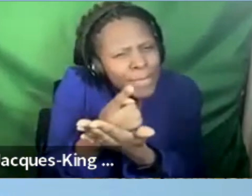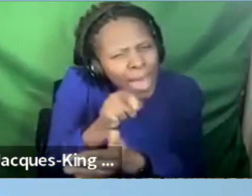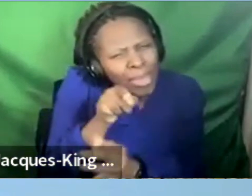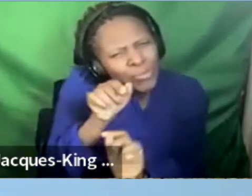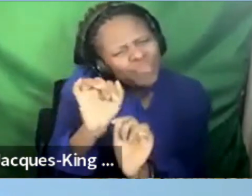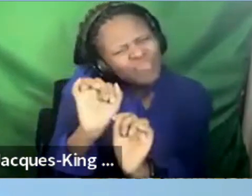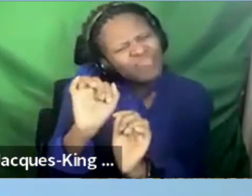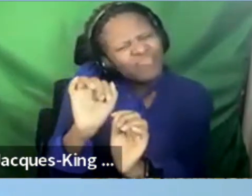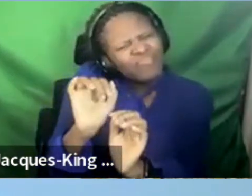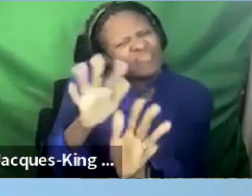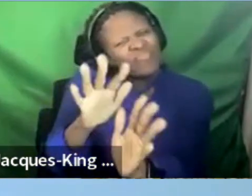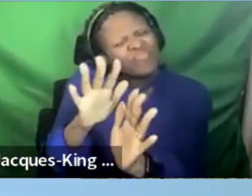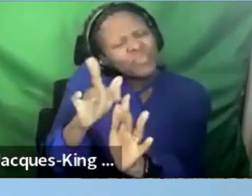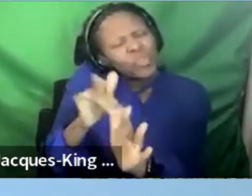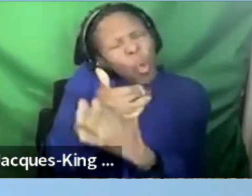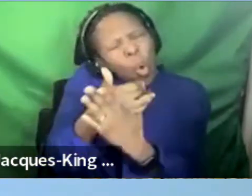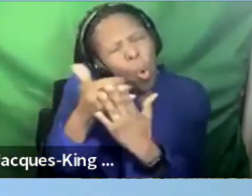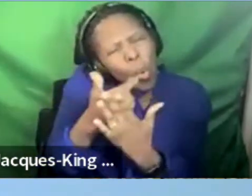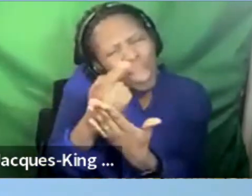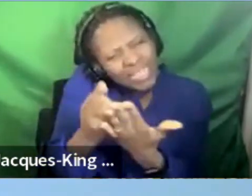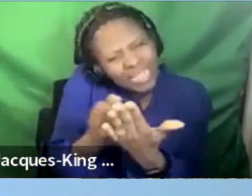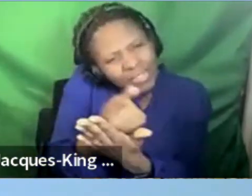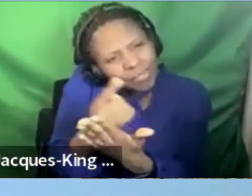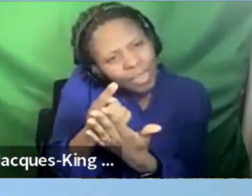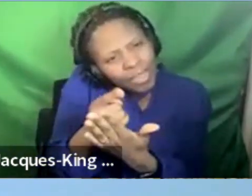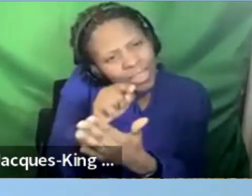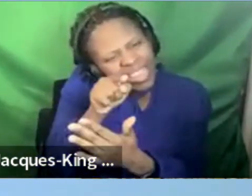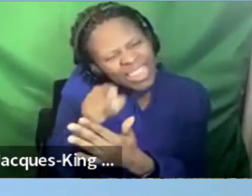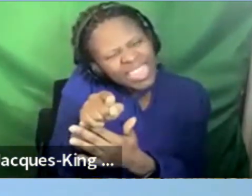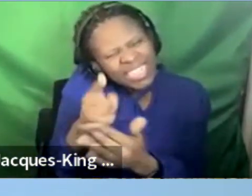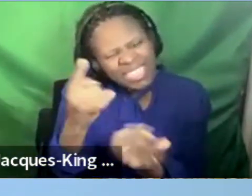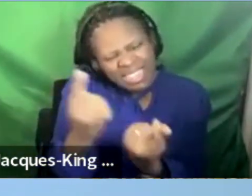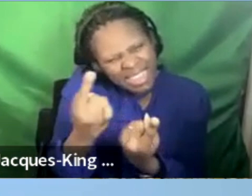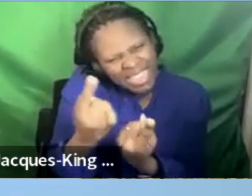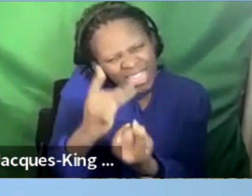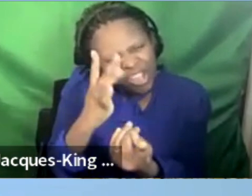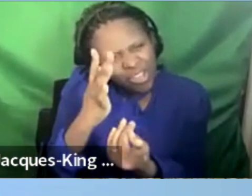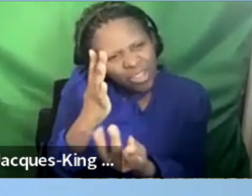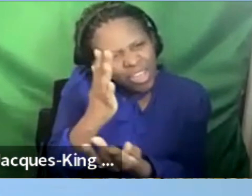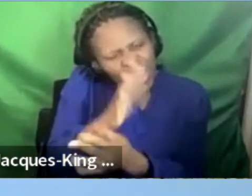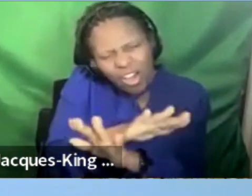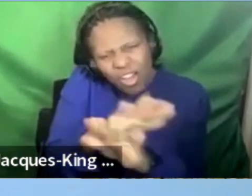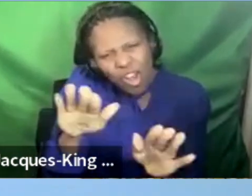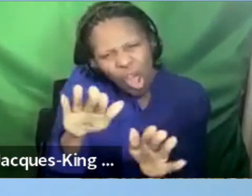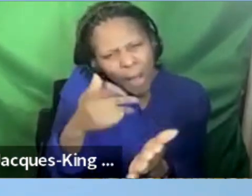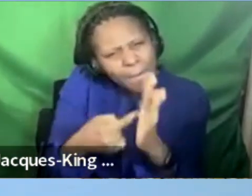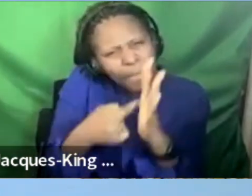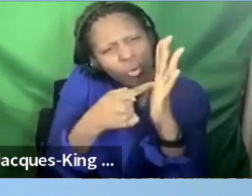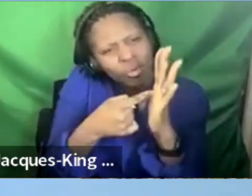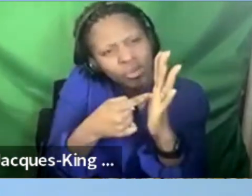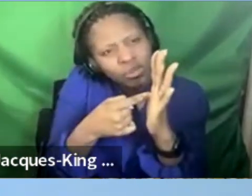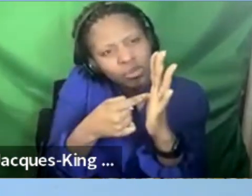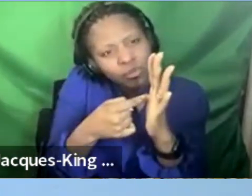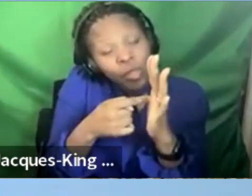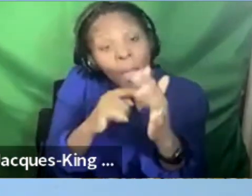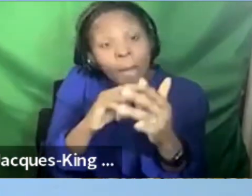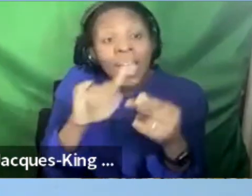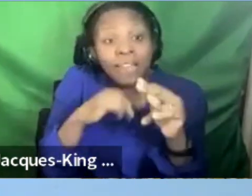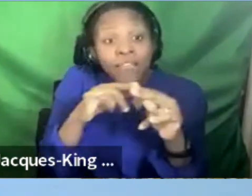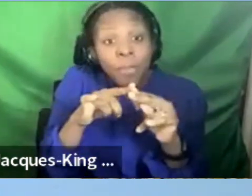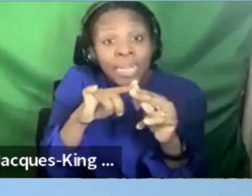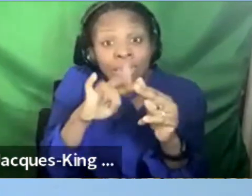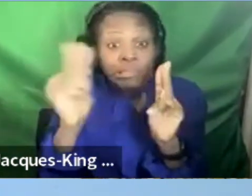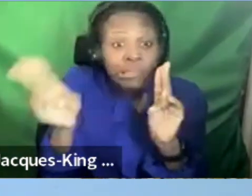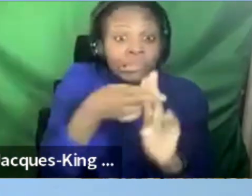she's got a package, and it's all about, you know what I mean? It's always about these